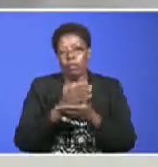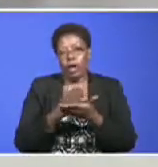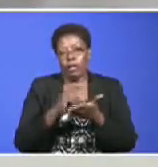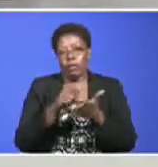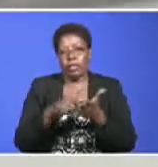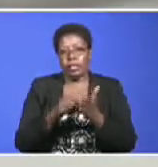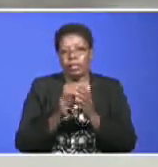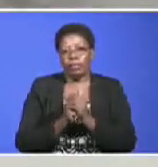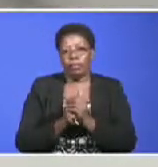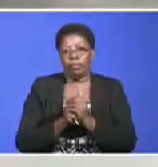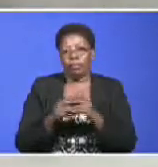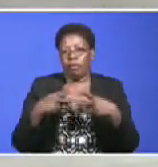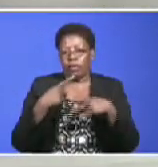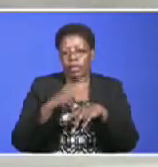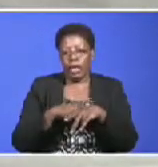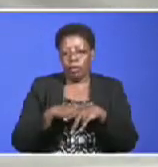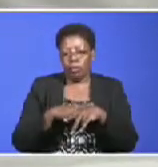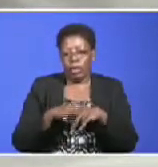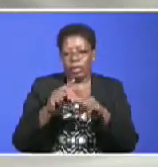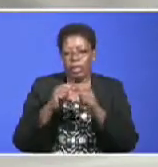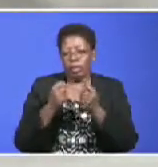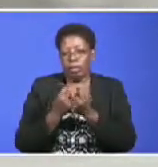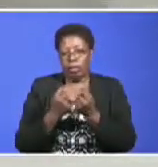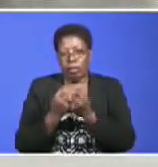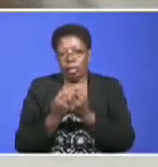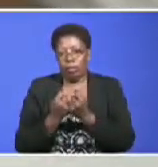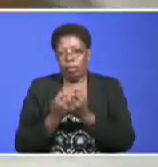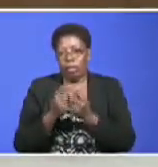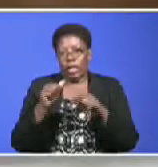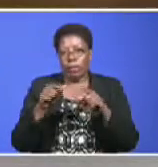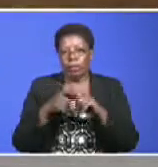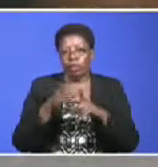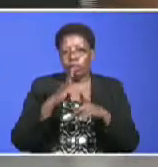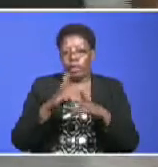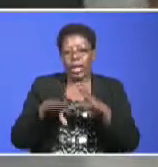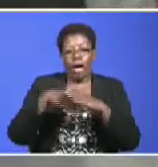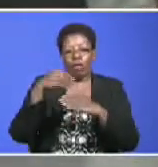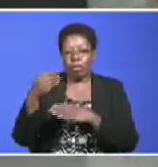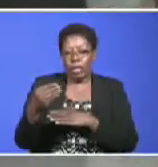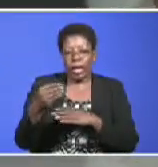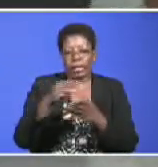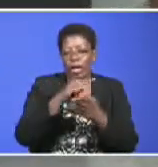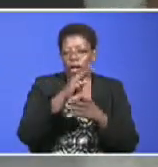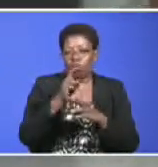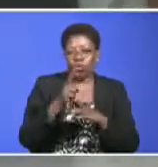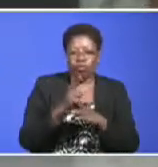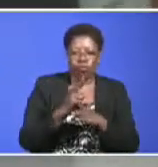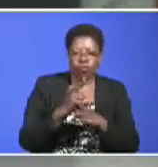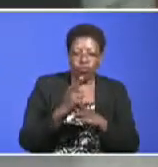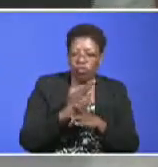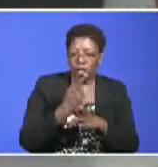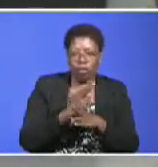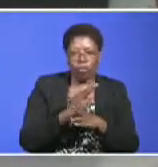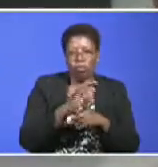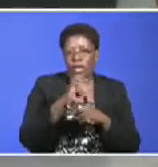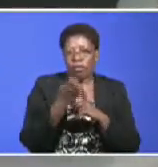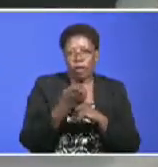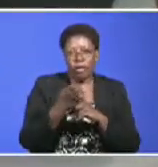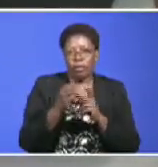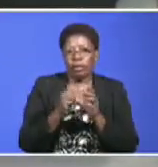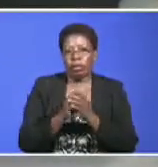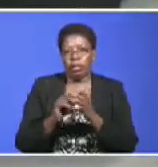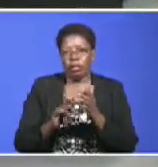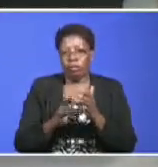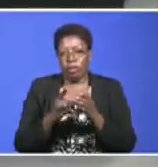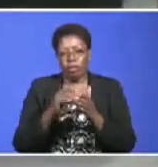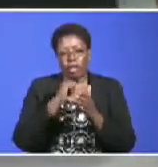spend this time with my teammates at Atlantis, just being able to be outside of our normal element. We're not in the locker room, we're not at the field